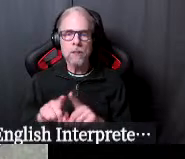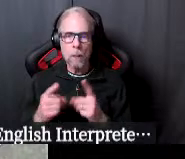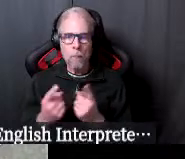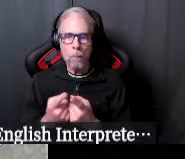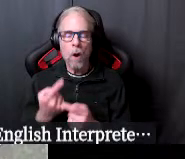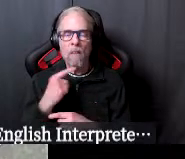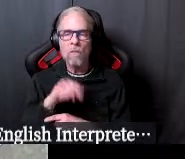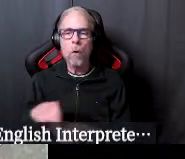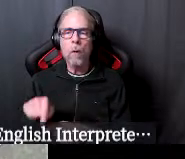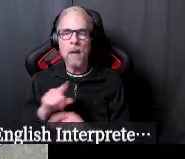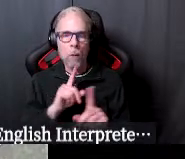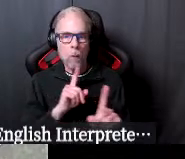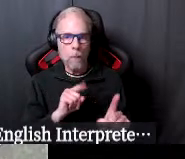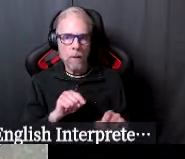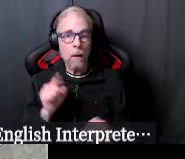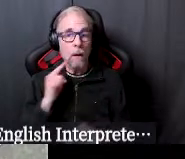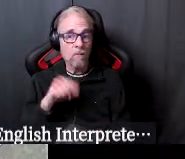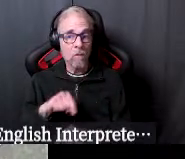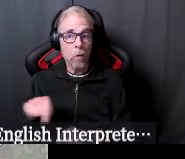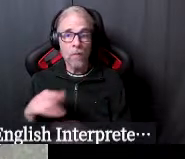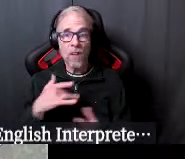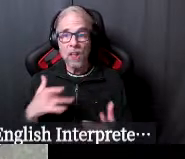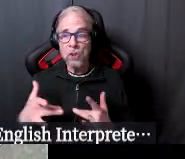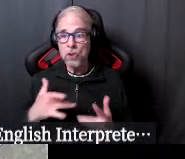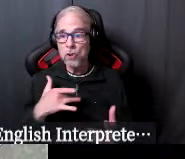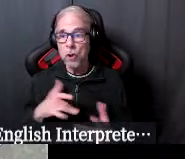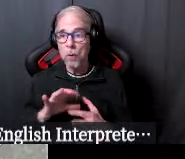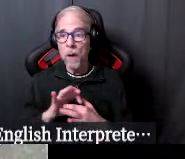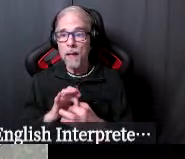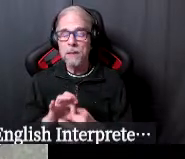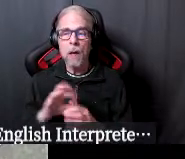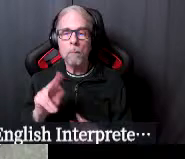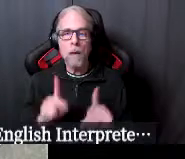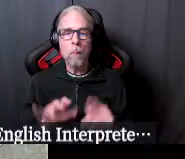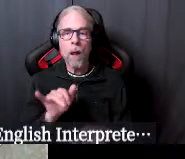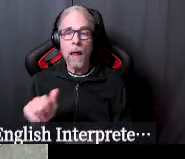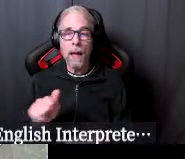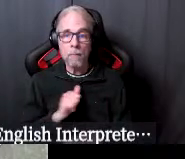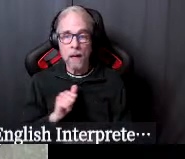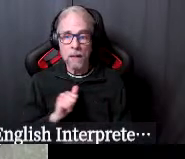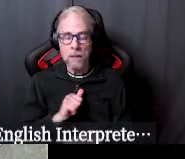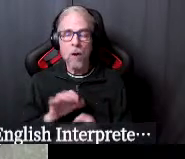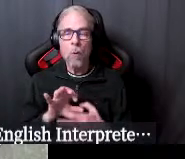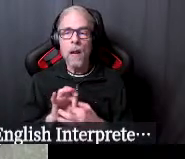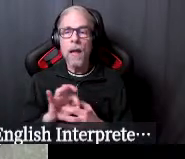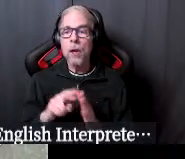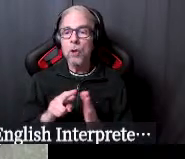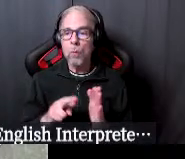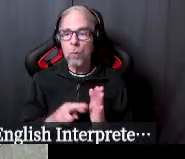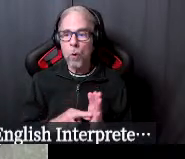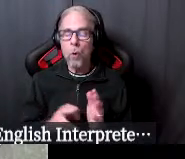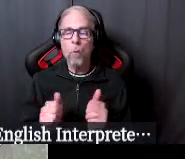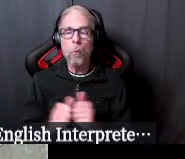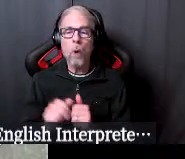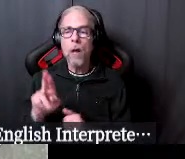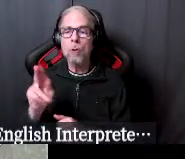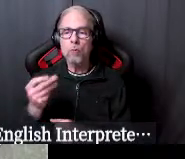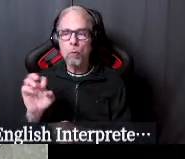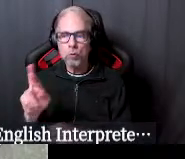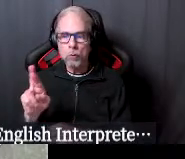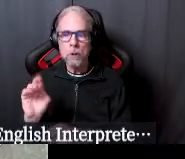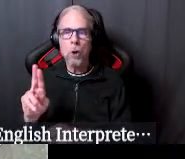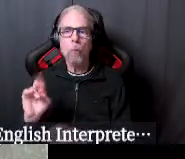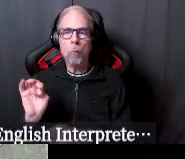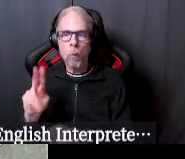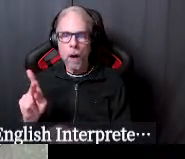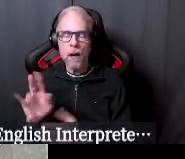being responsive to the concerns around people like myself around the rules with Rooster Rock. It